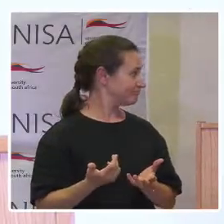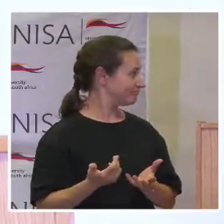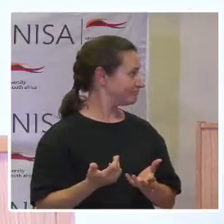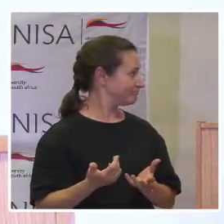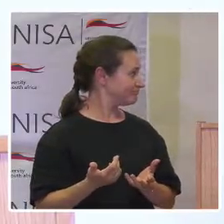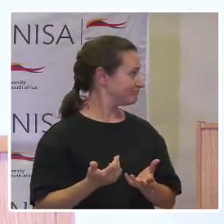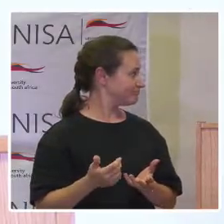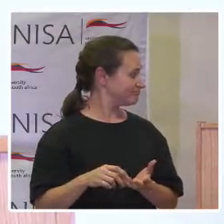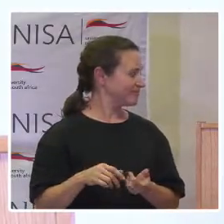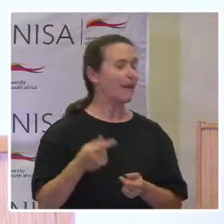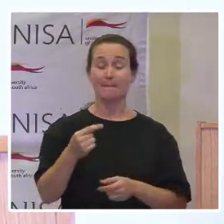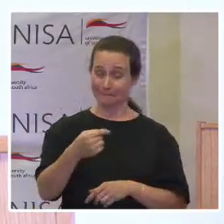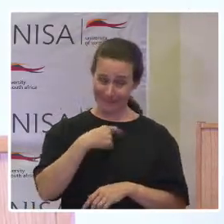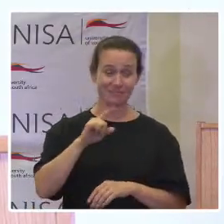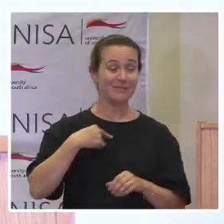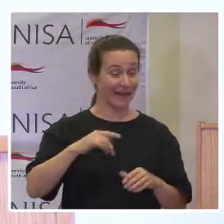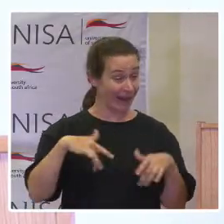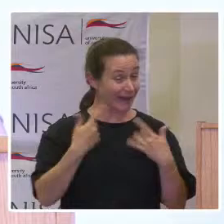I'll still be breathing.